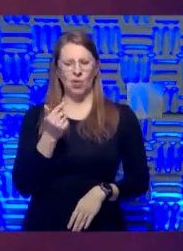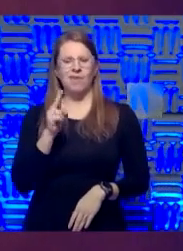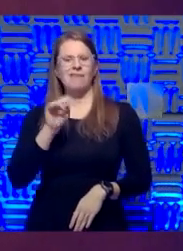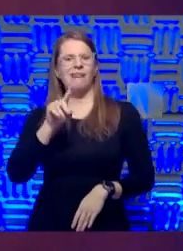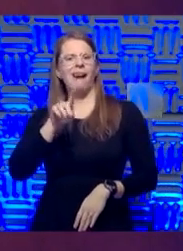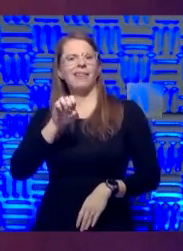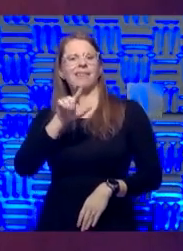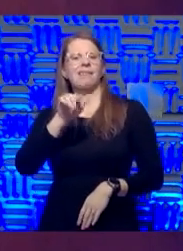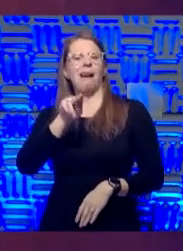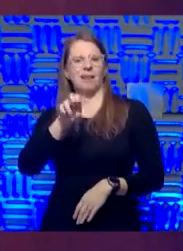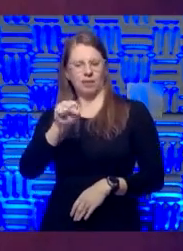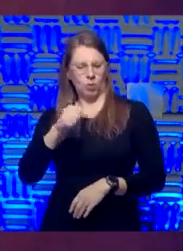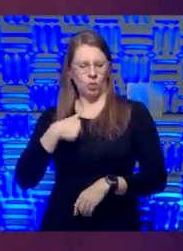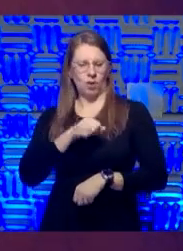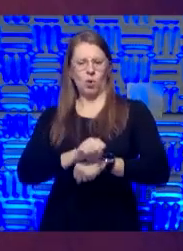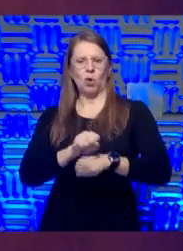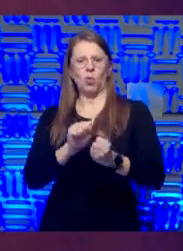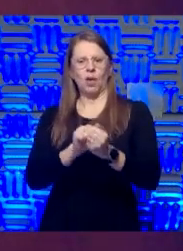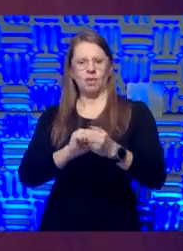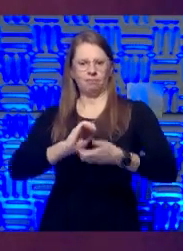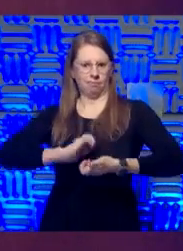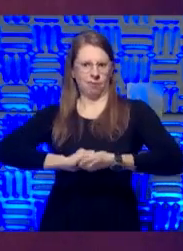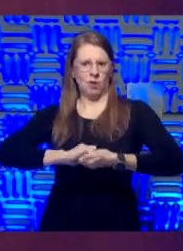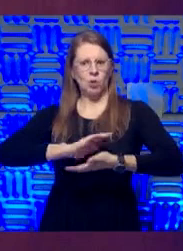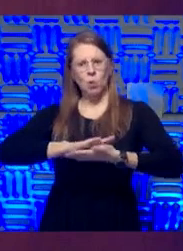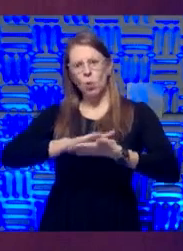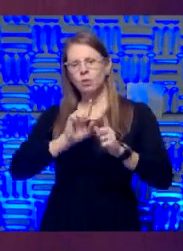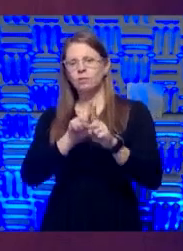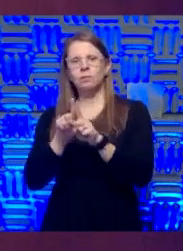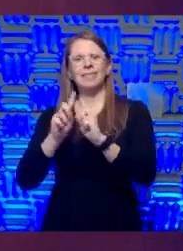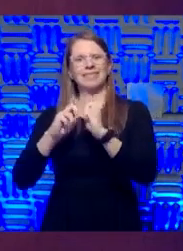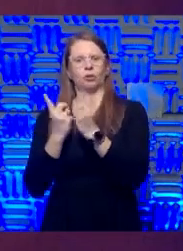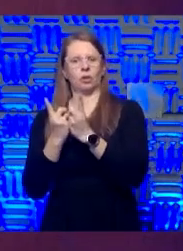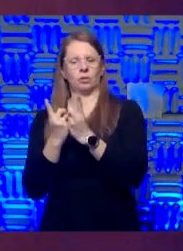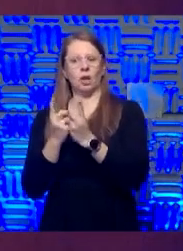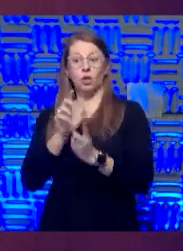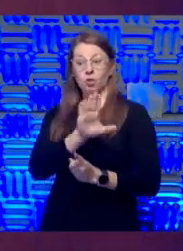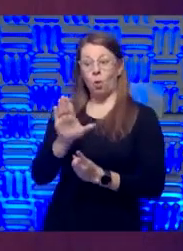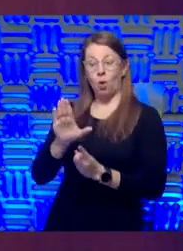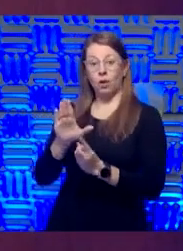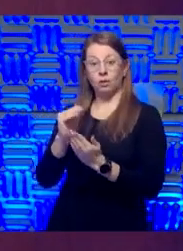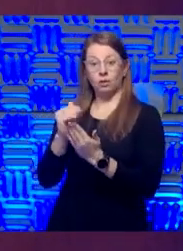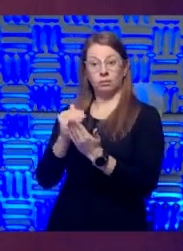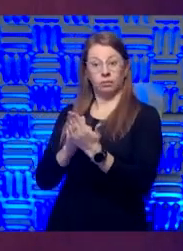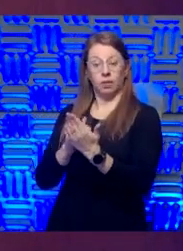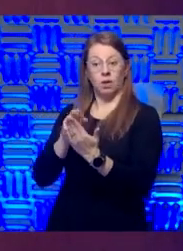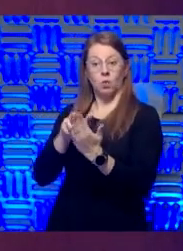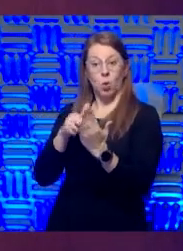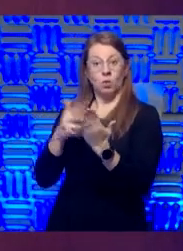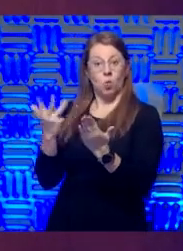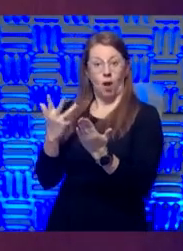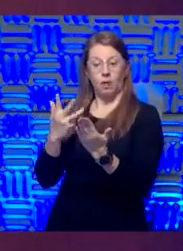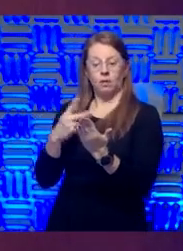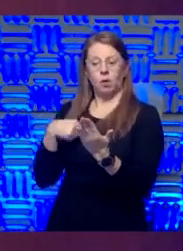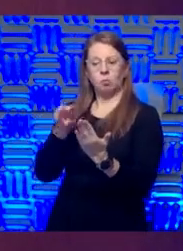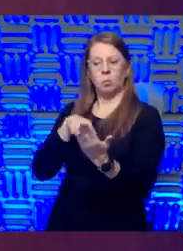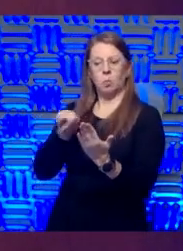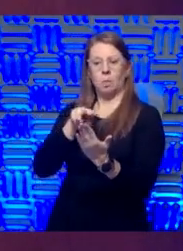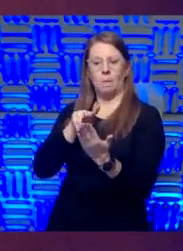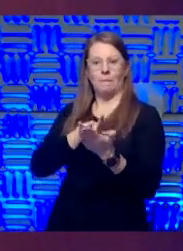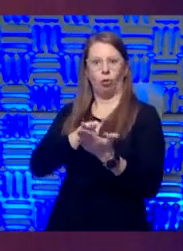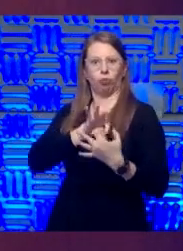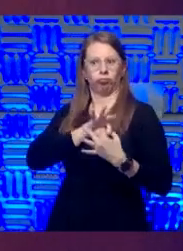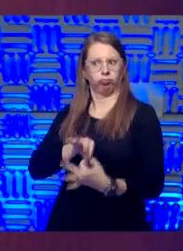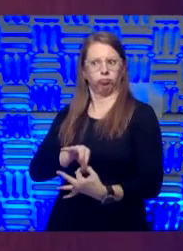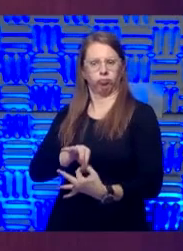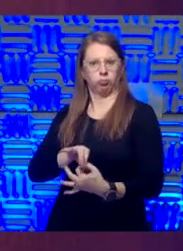our partner schools and districts. We ask them to have guidelines, then we look at them and make sure they're medically sound. And I did not hear any